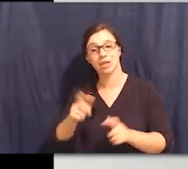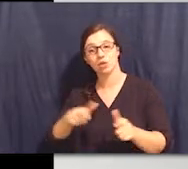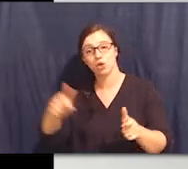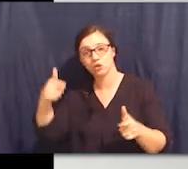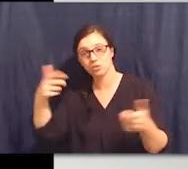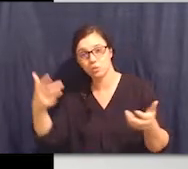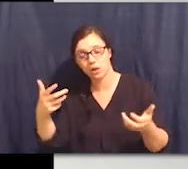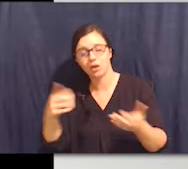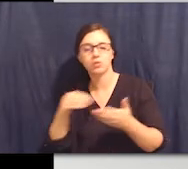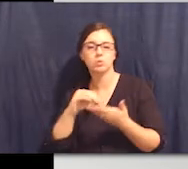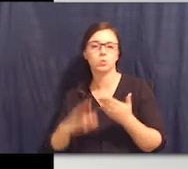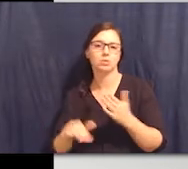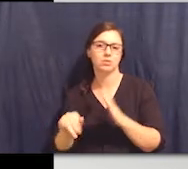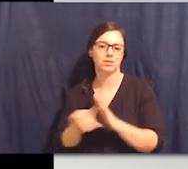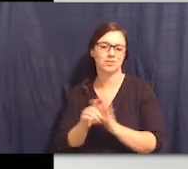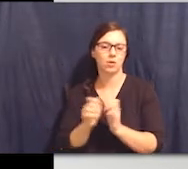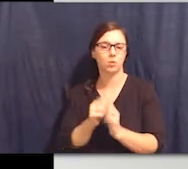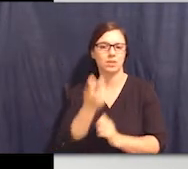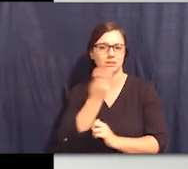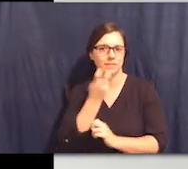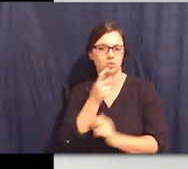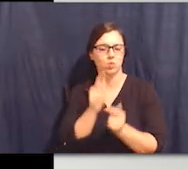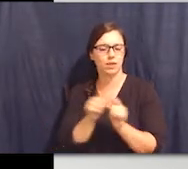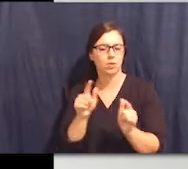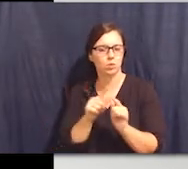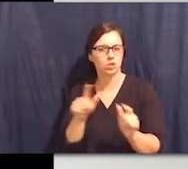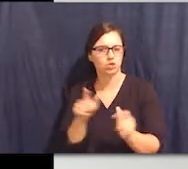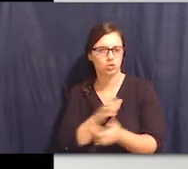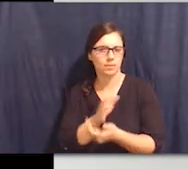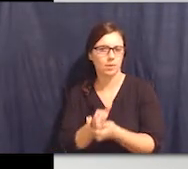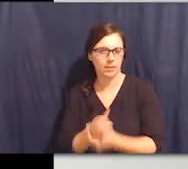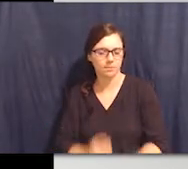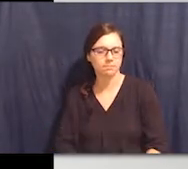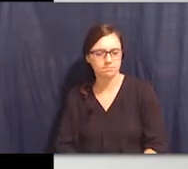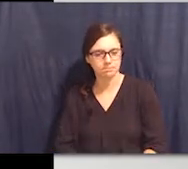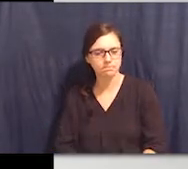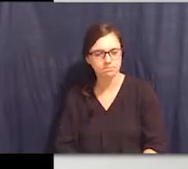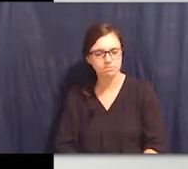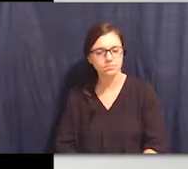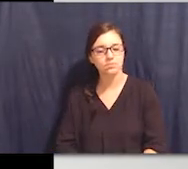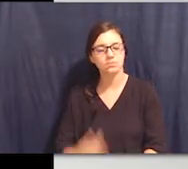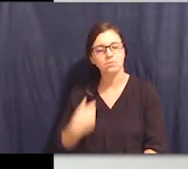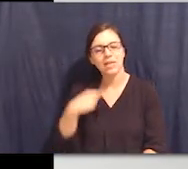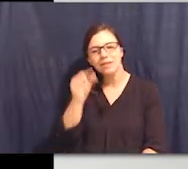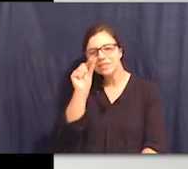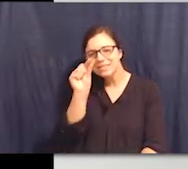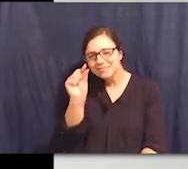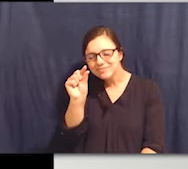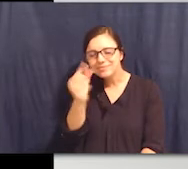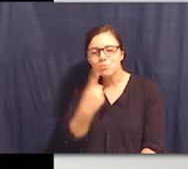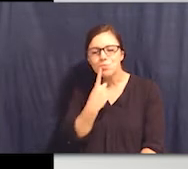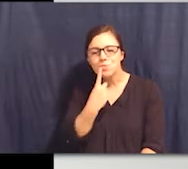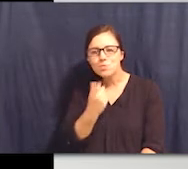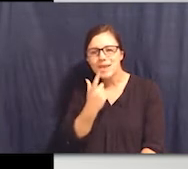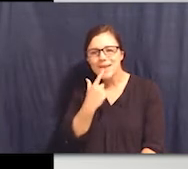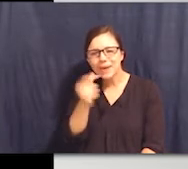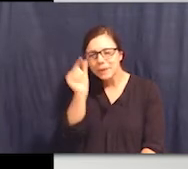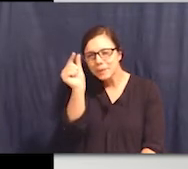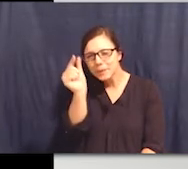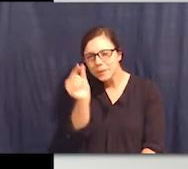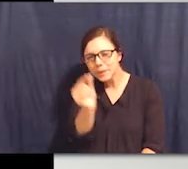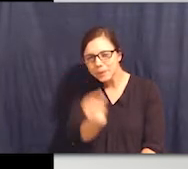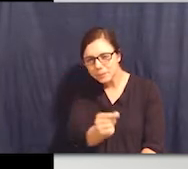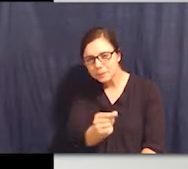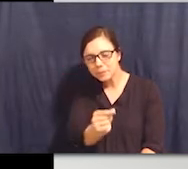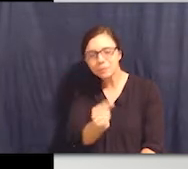course, is our students identified with a speech or language impairment. Now, there's a little tiny red sliver on